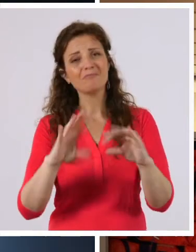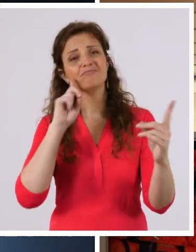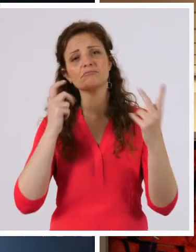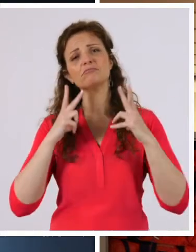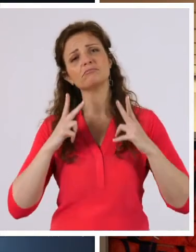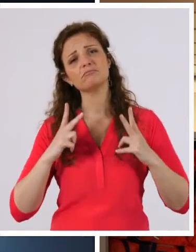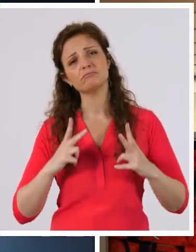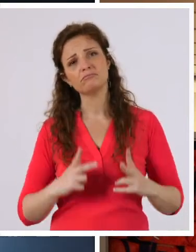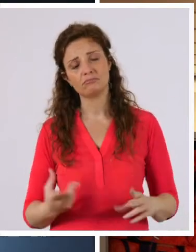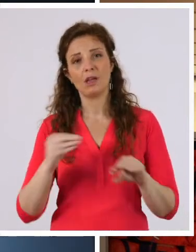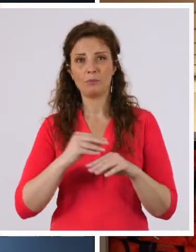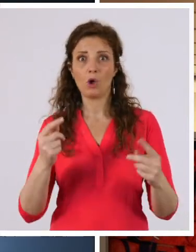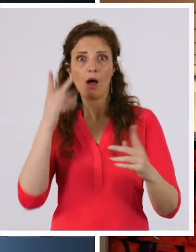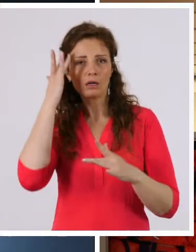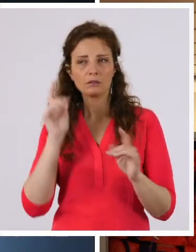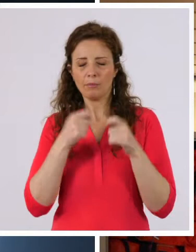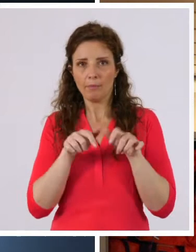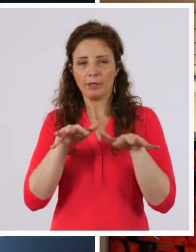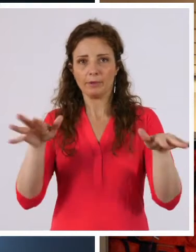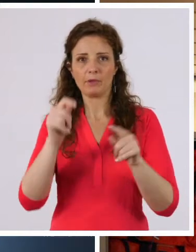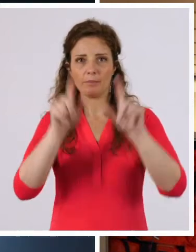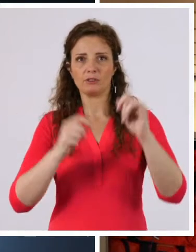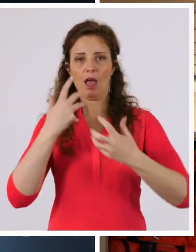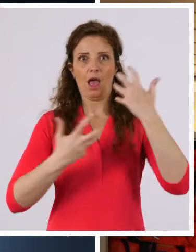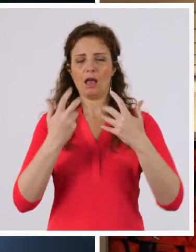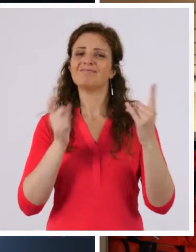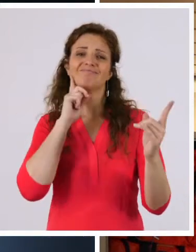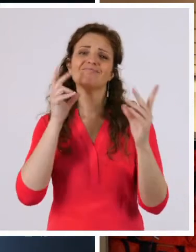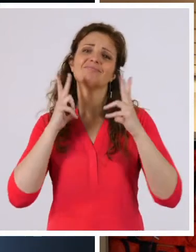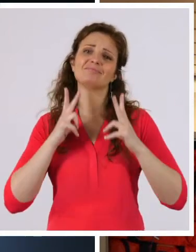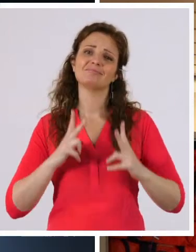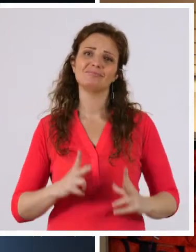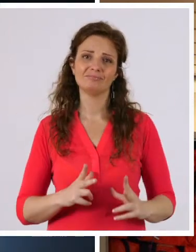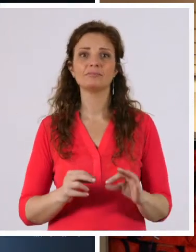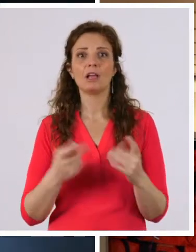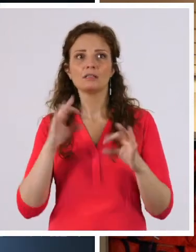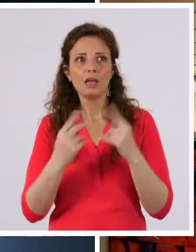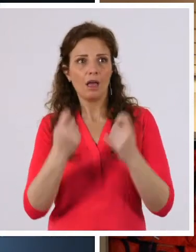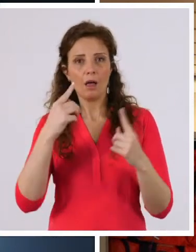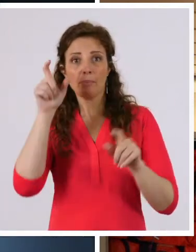it is very contagious. Uncontrolled panic can be very dangerous for your safety.